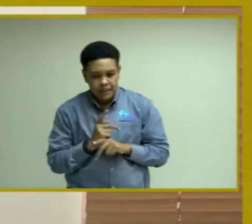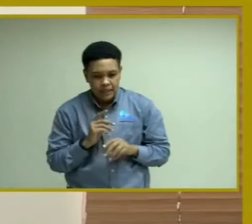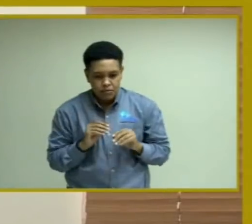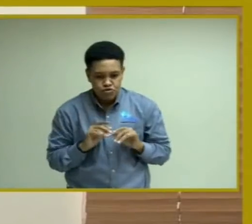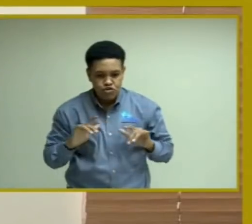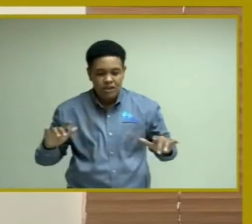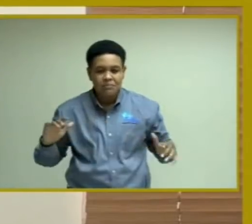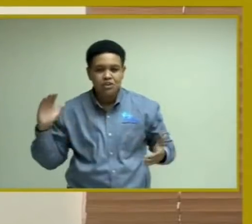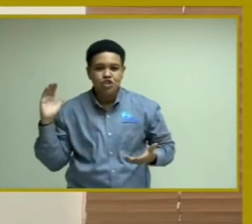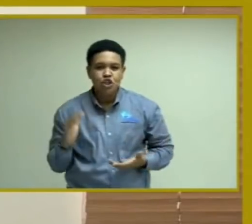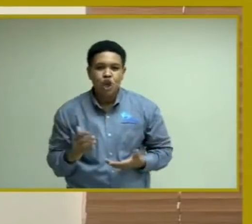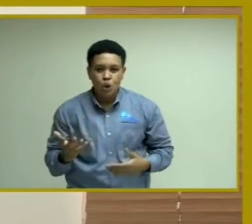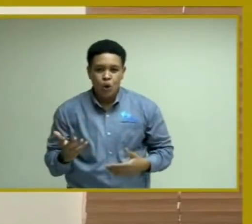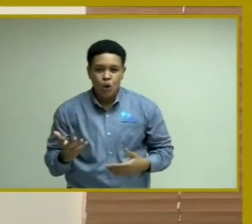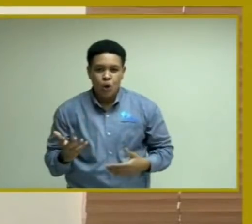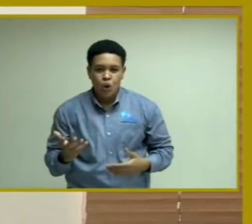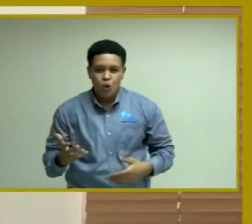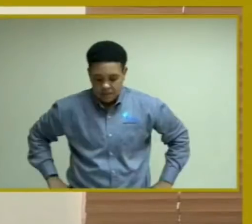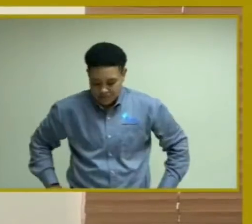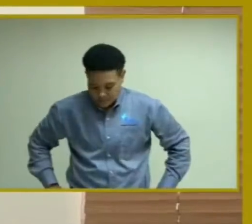down.